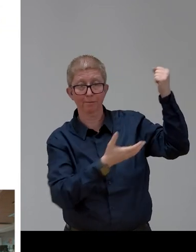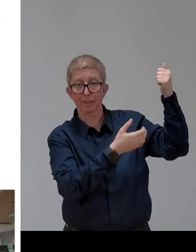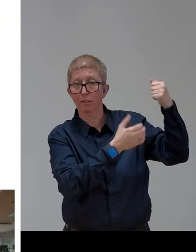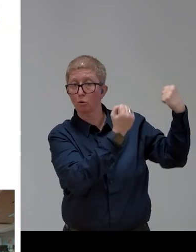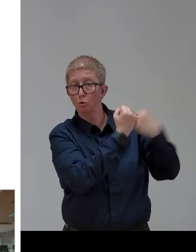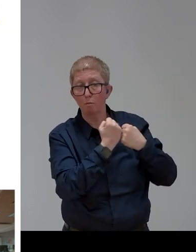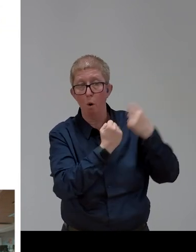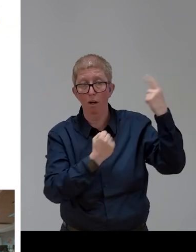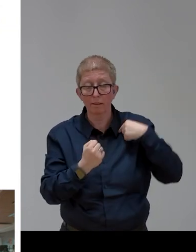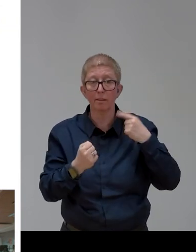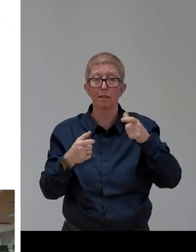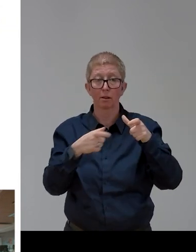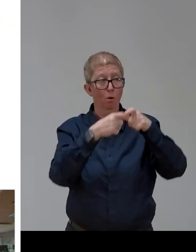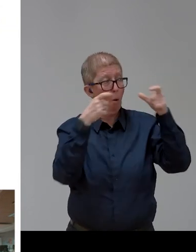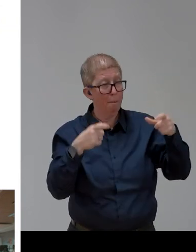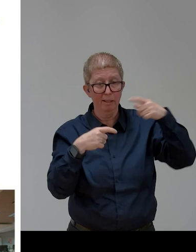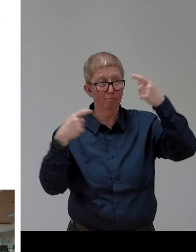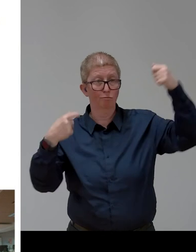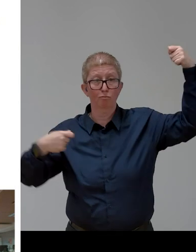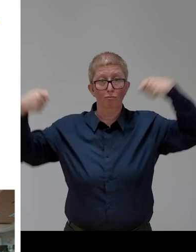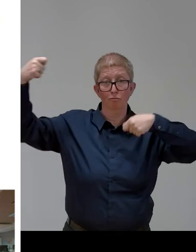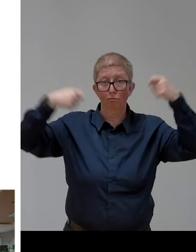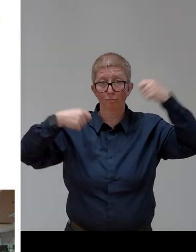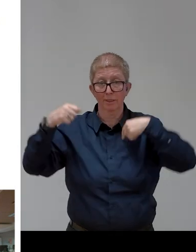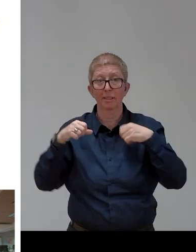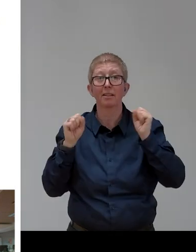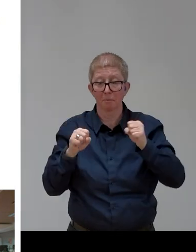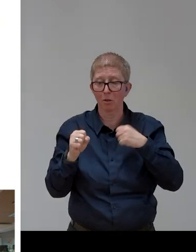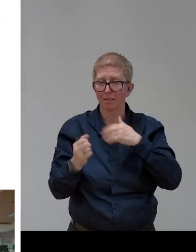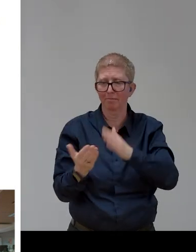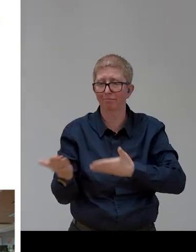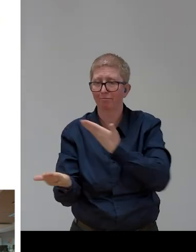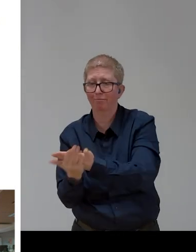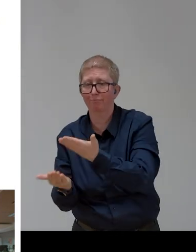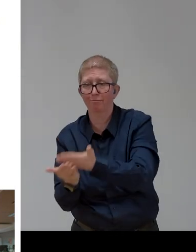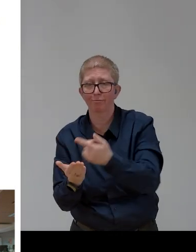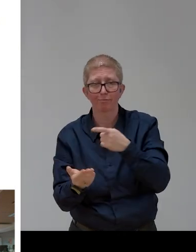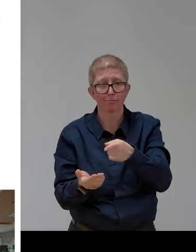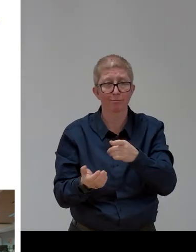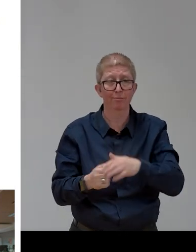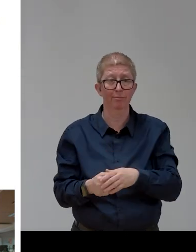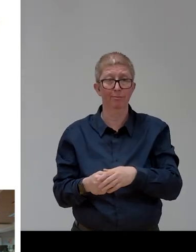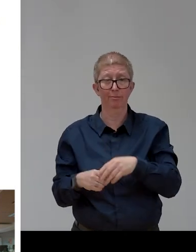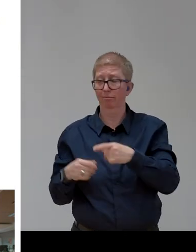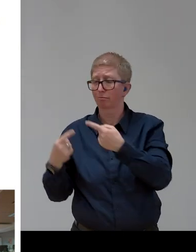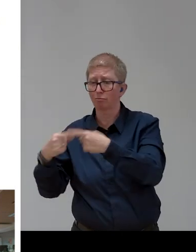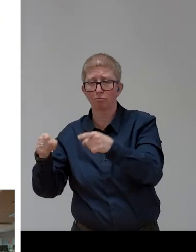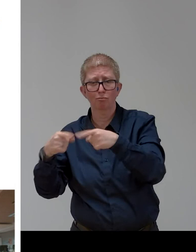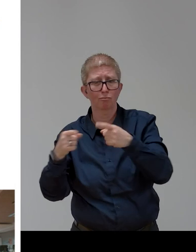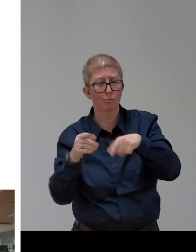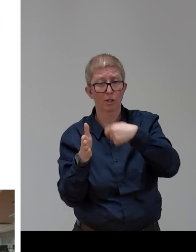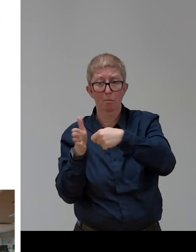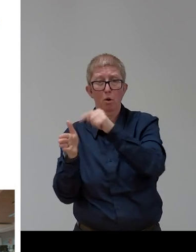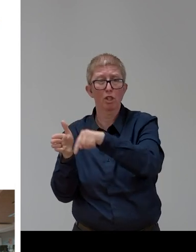Spain. This collaboration is articulated through agreements and projects in which each entity contributes with